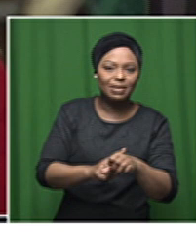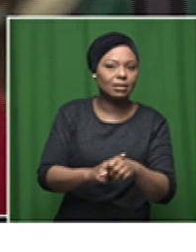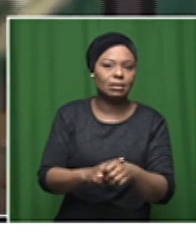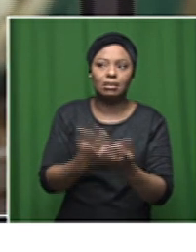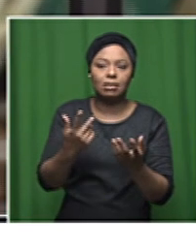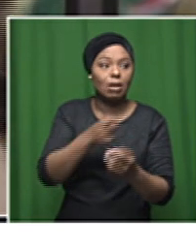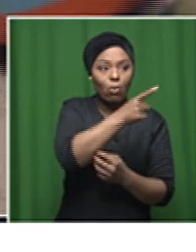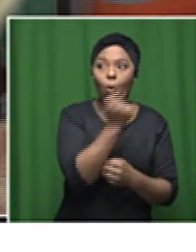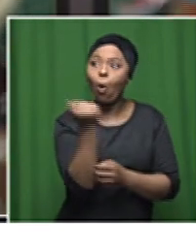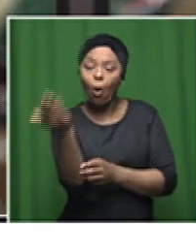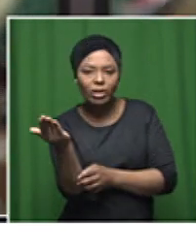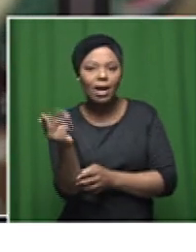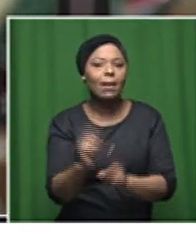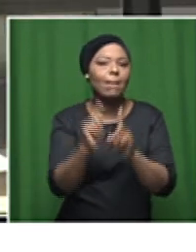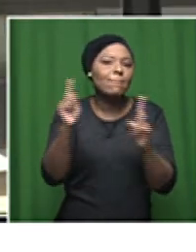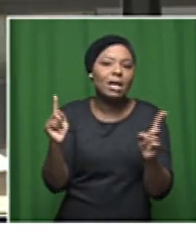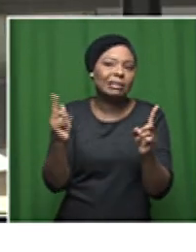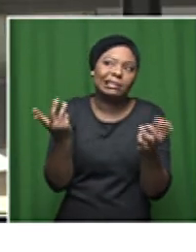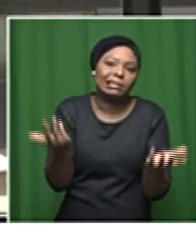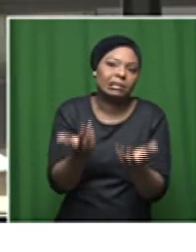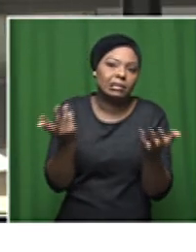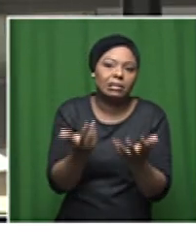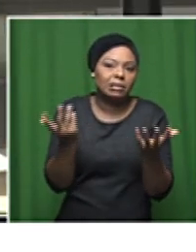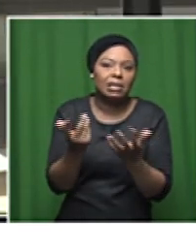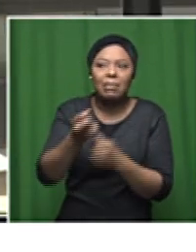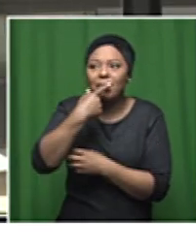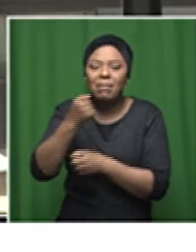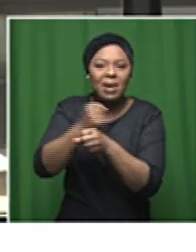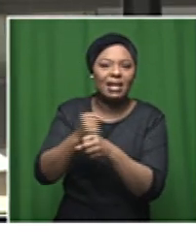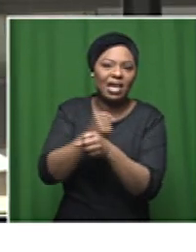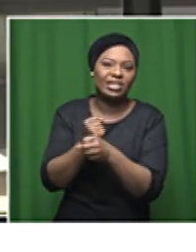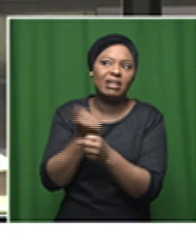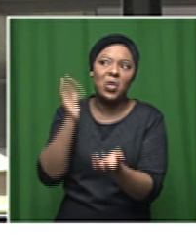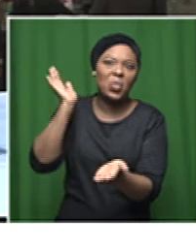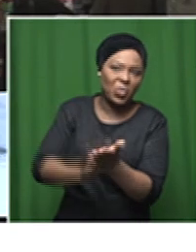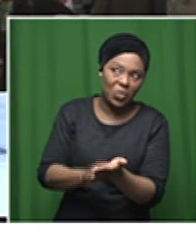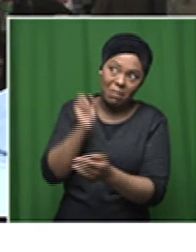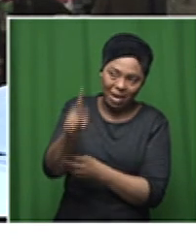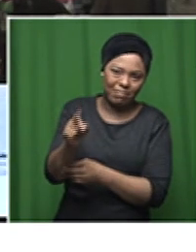It's just that the